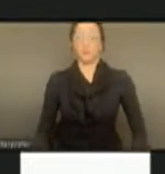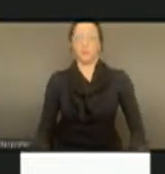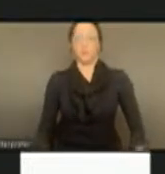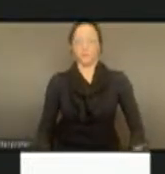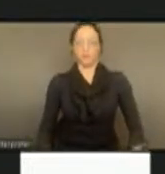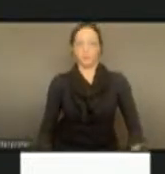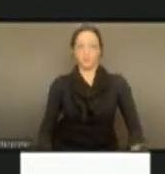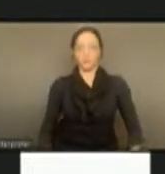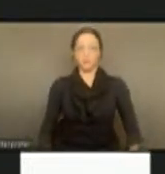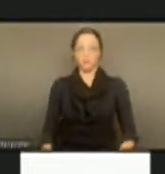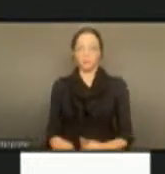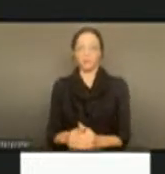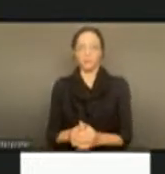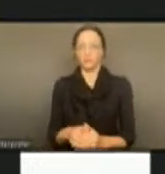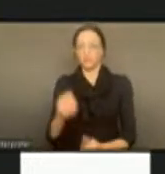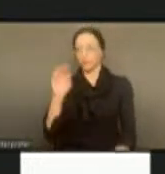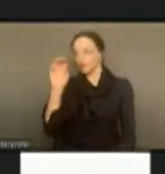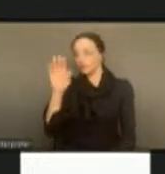Simone,